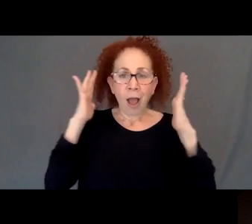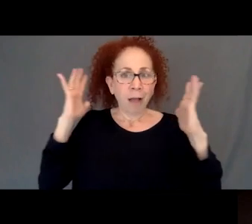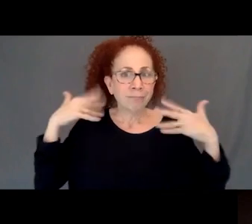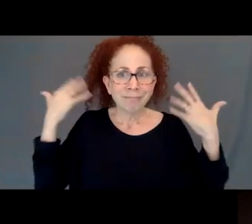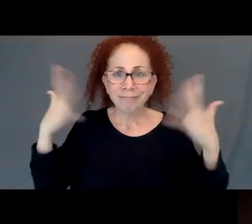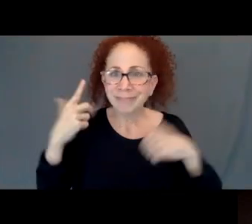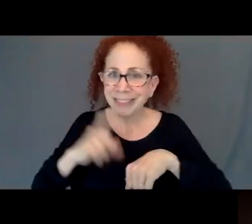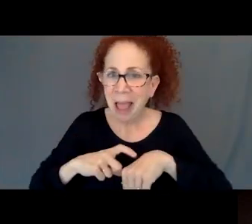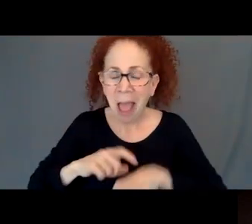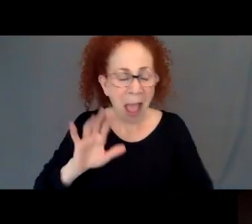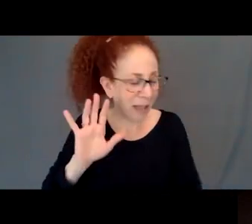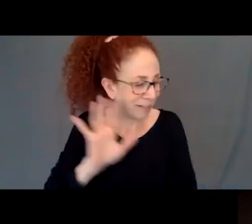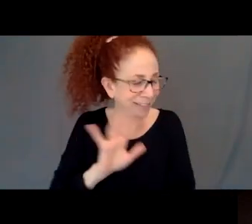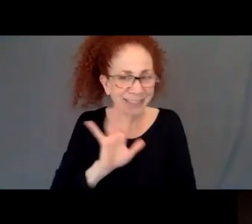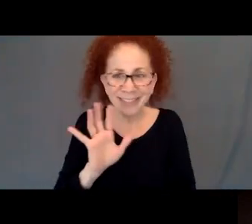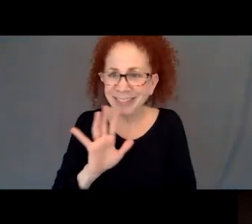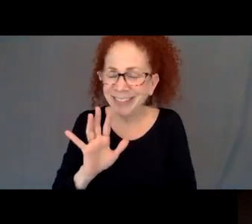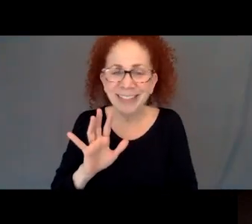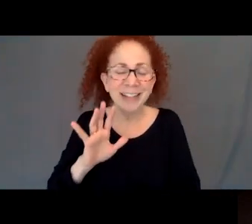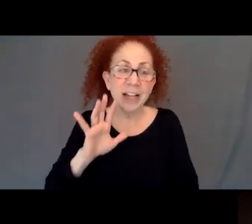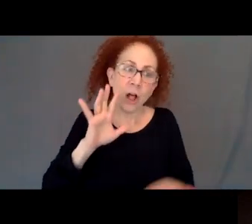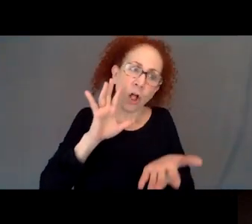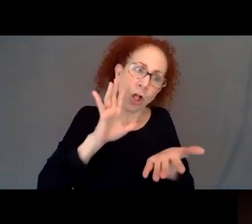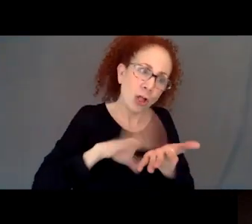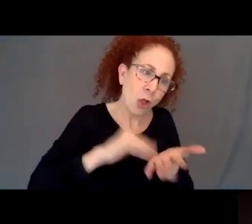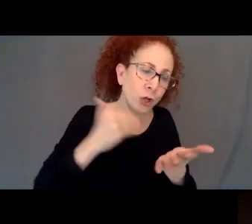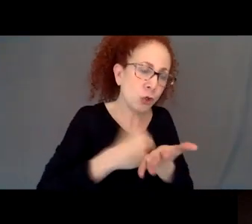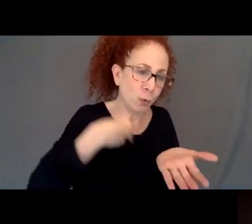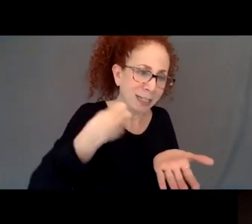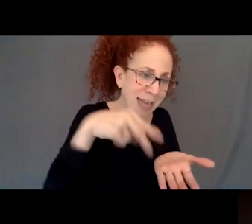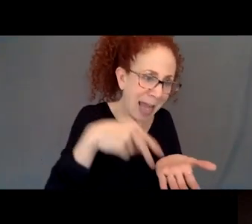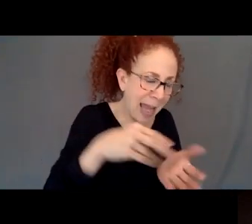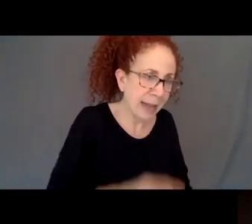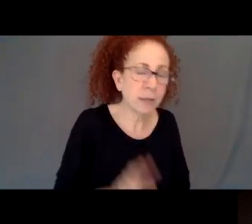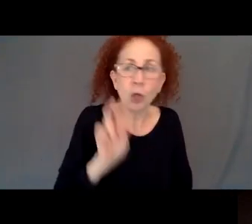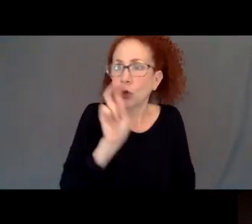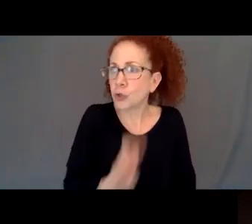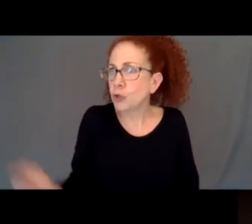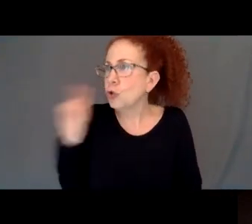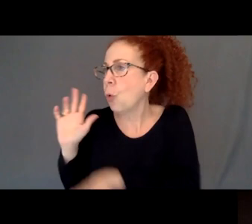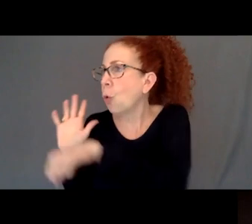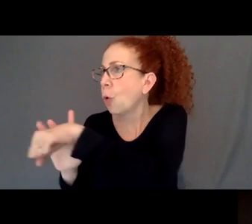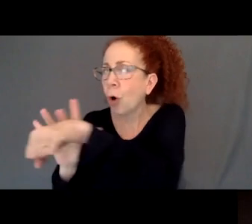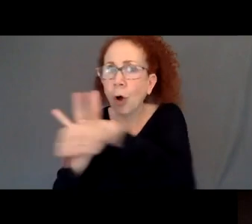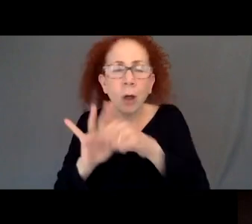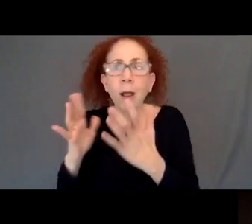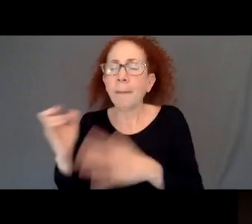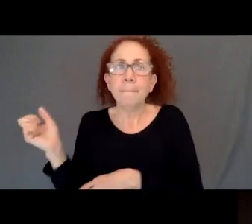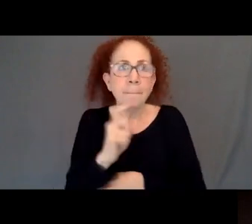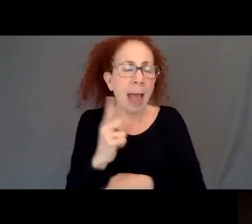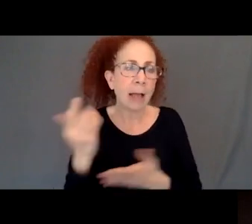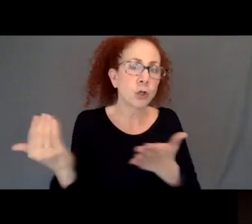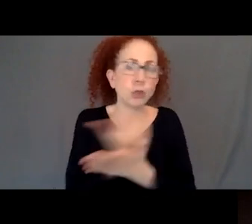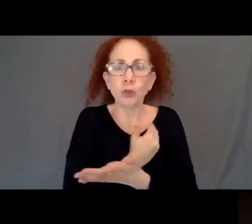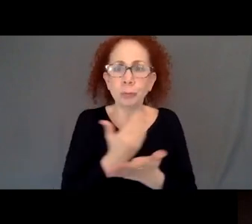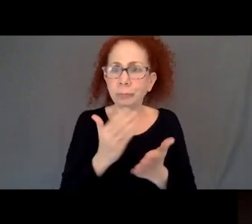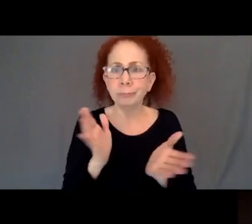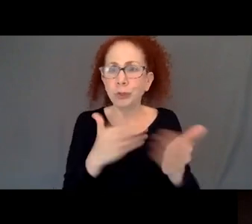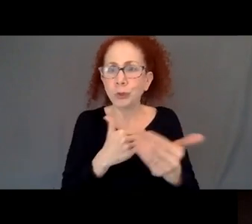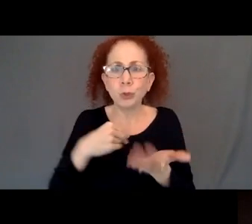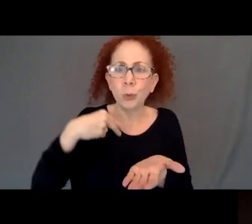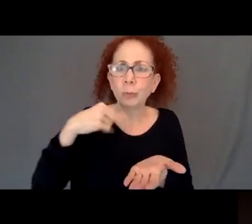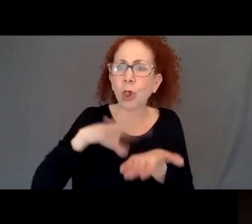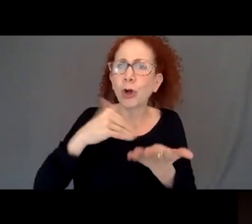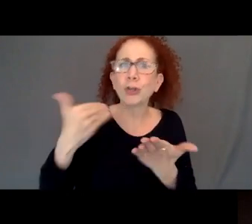hectic. We were learning this piece. We were going on tour this place, and then back in the studio for like 2 days to learn